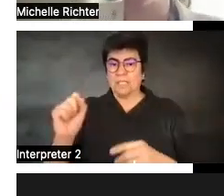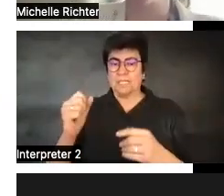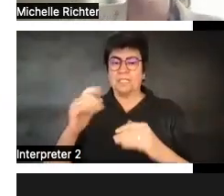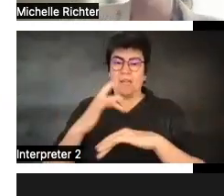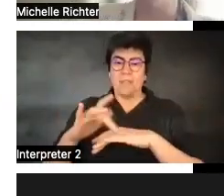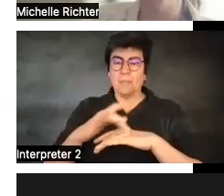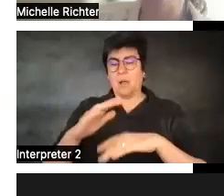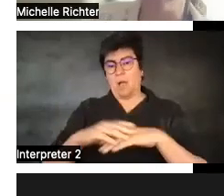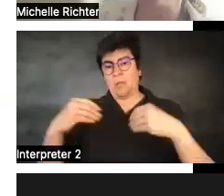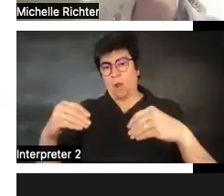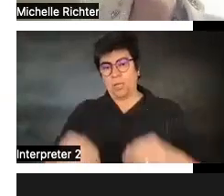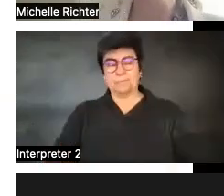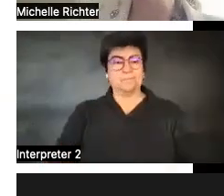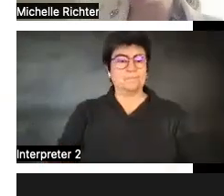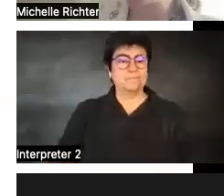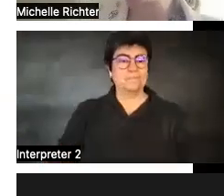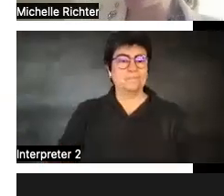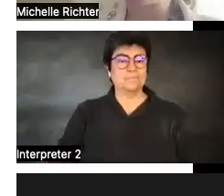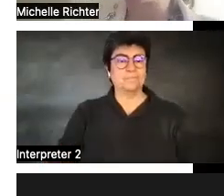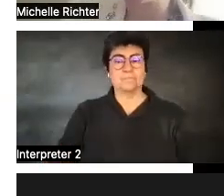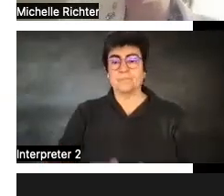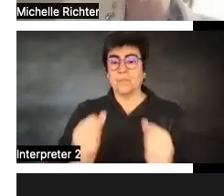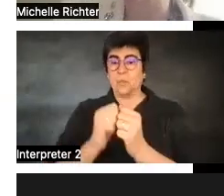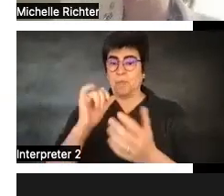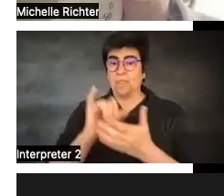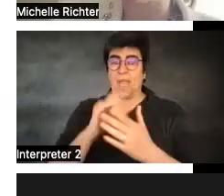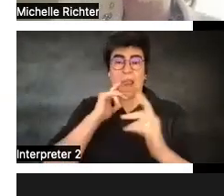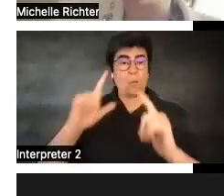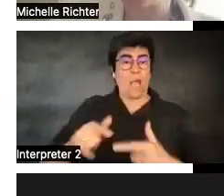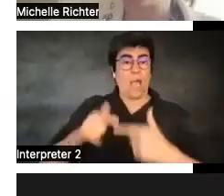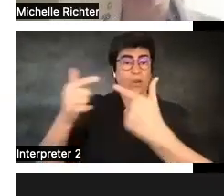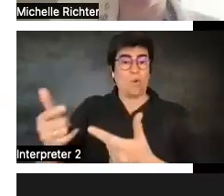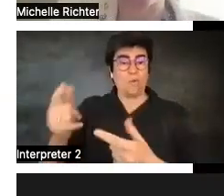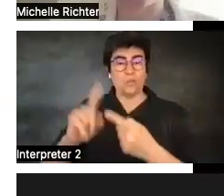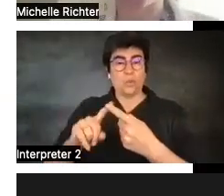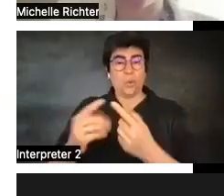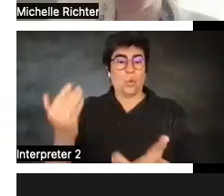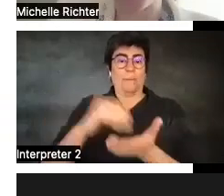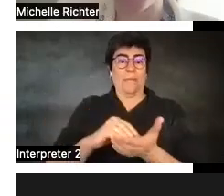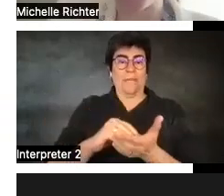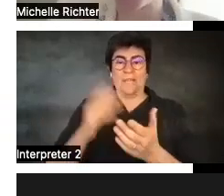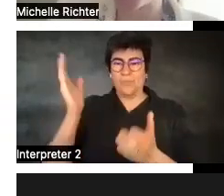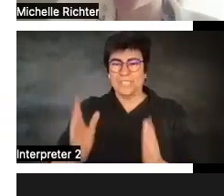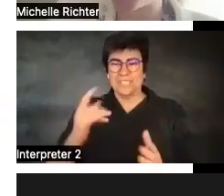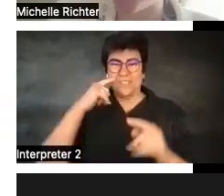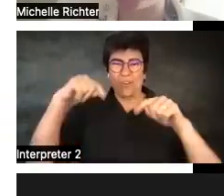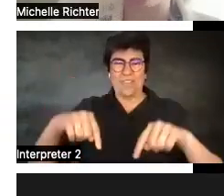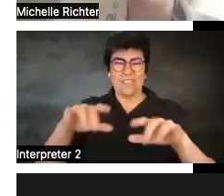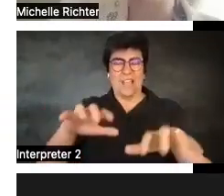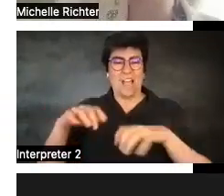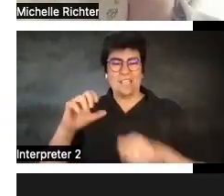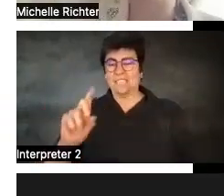on the market. So with that, I'm handing it over to a repeat presenter for this audience, David